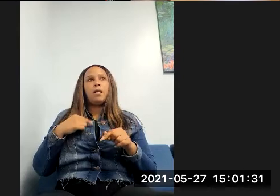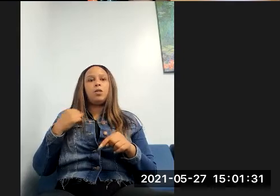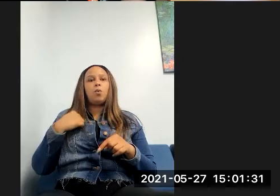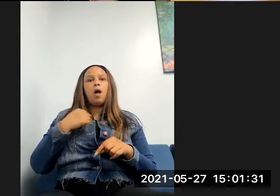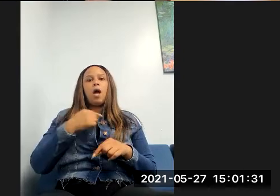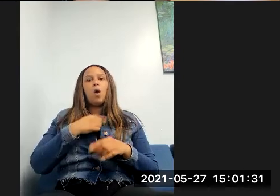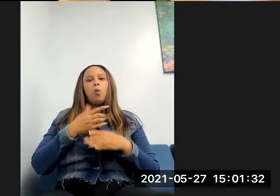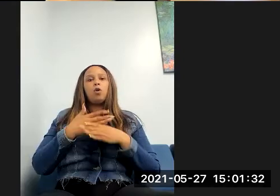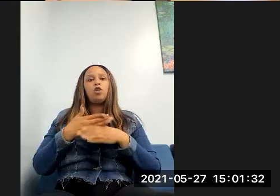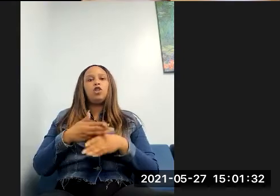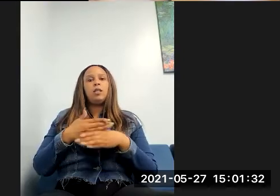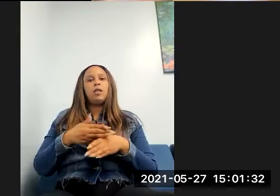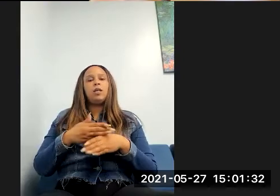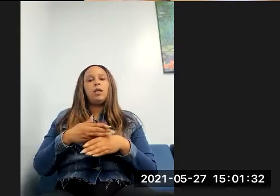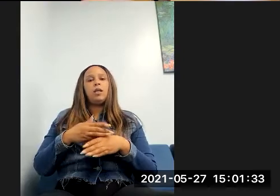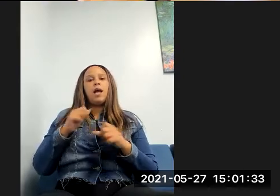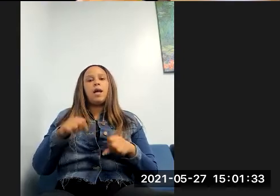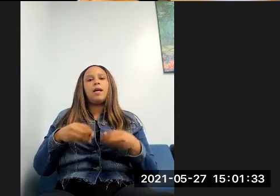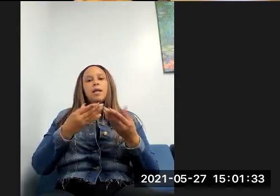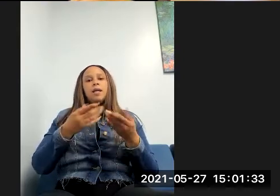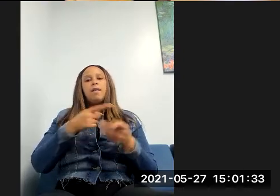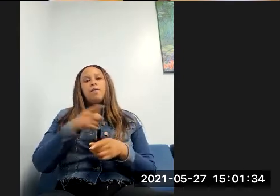can give you the contact information.